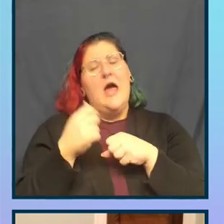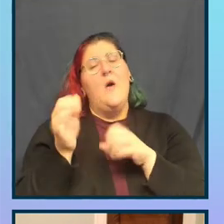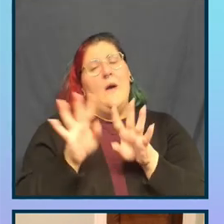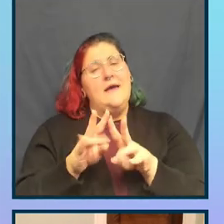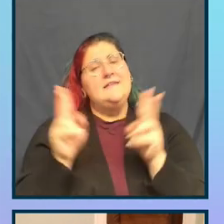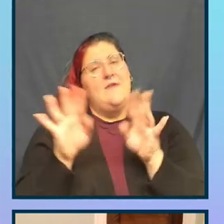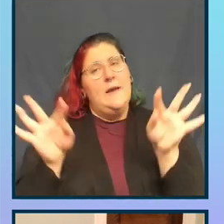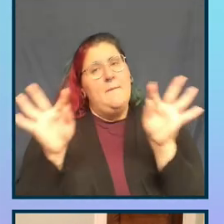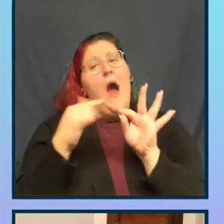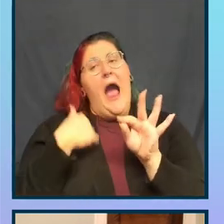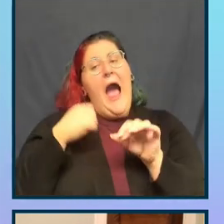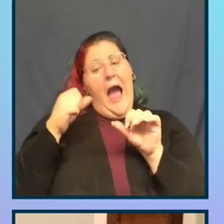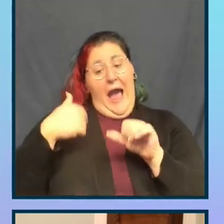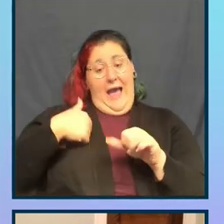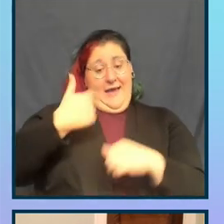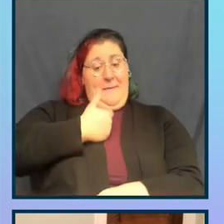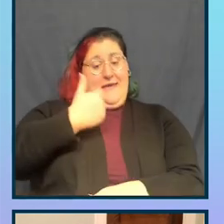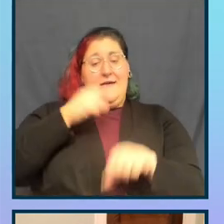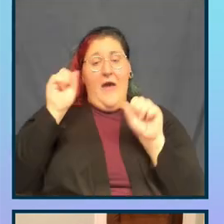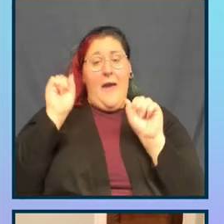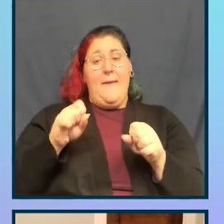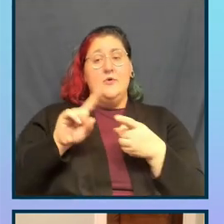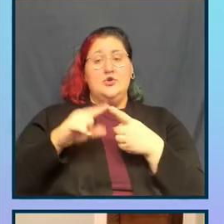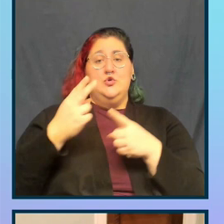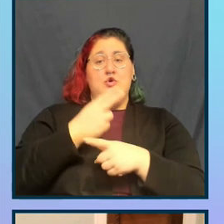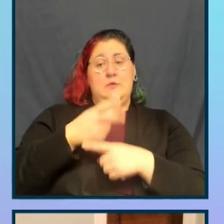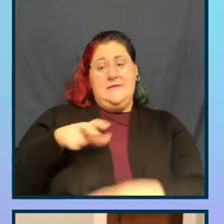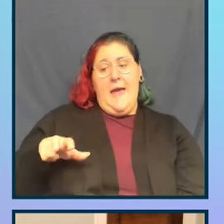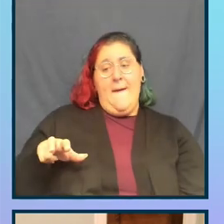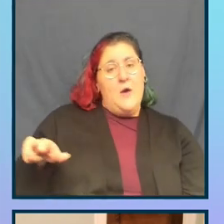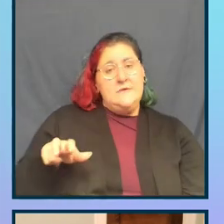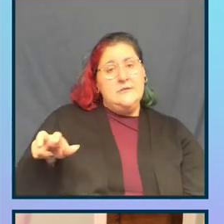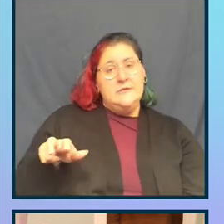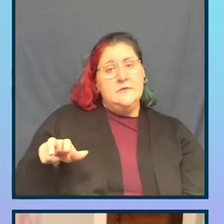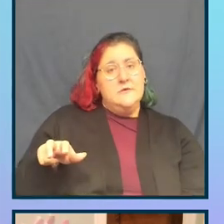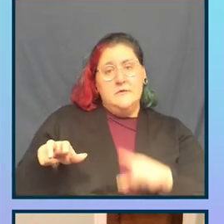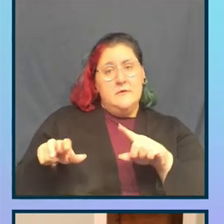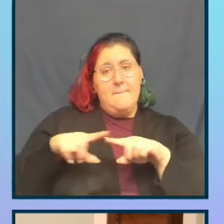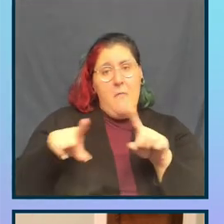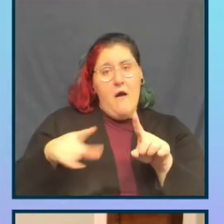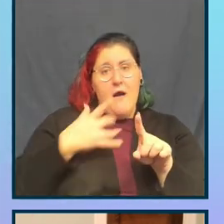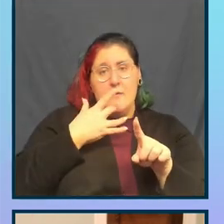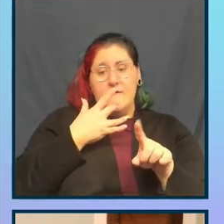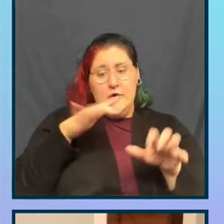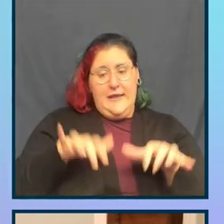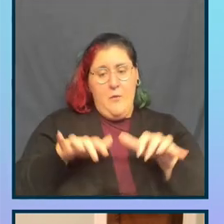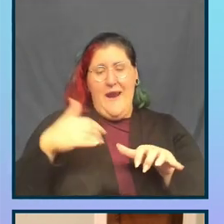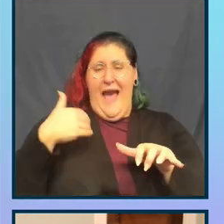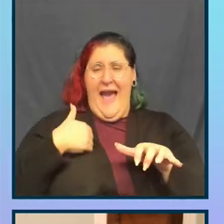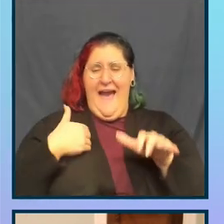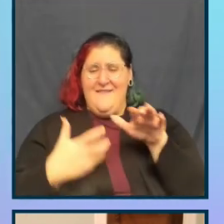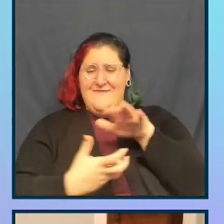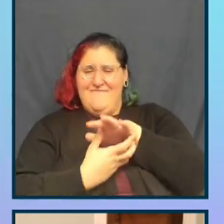I can use a mouse, but I prefer to use a keyboard. I have tendonitis in my dominant wrist